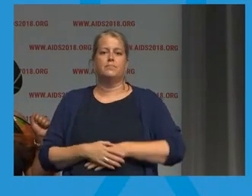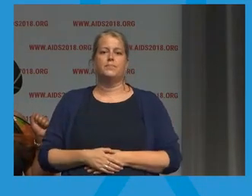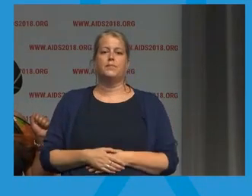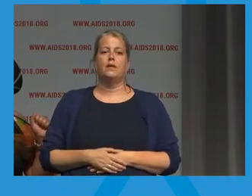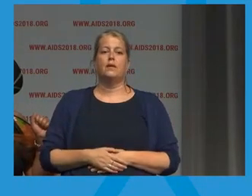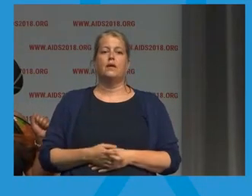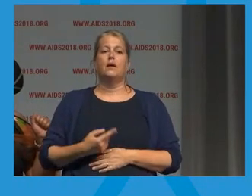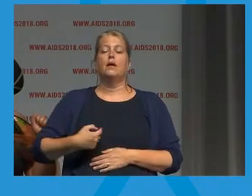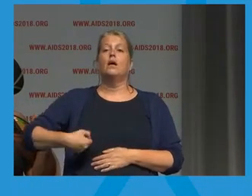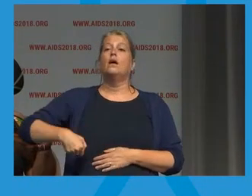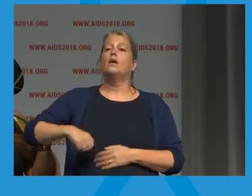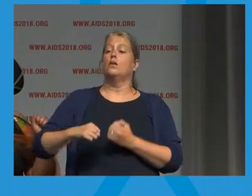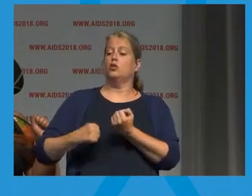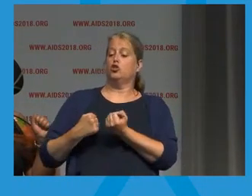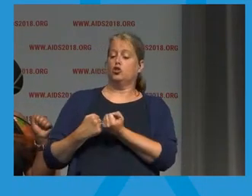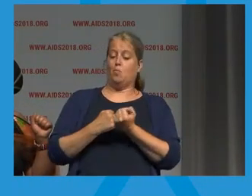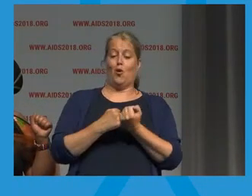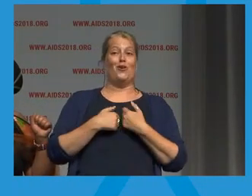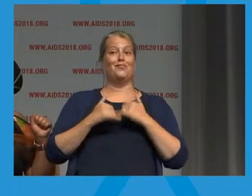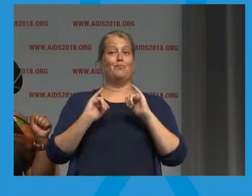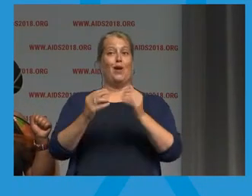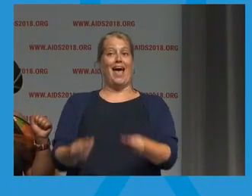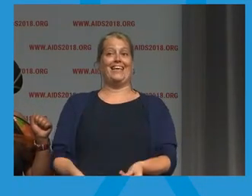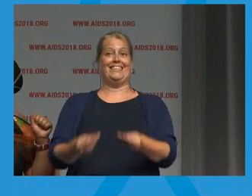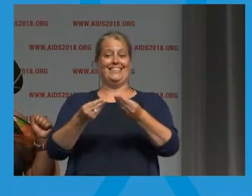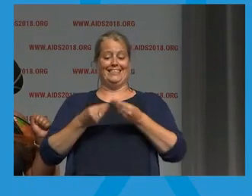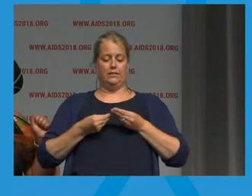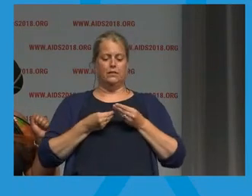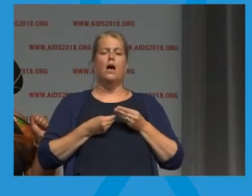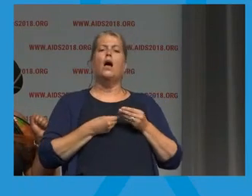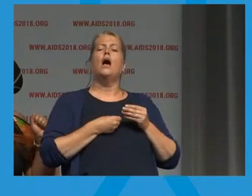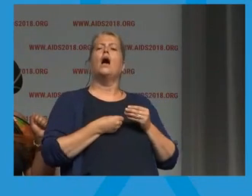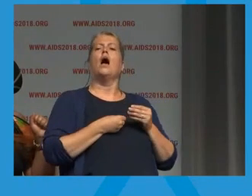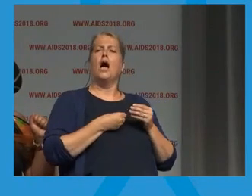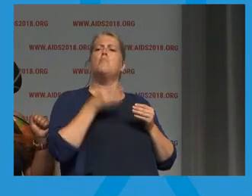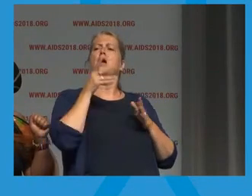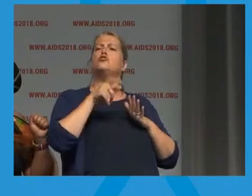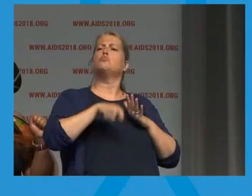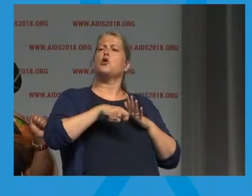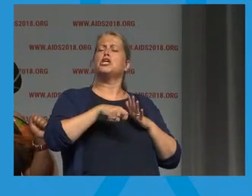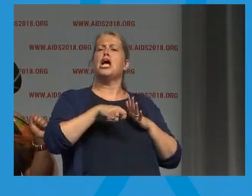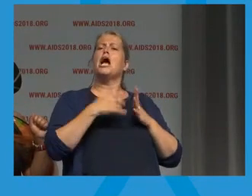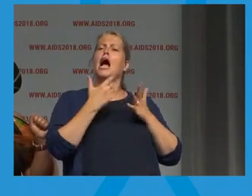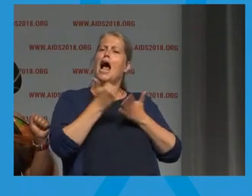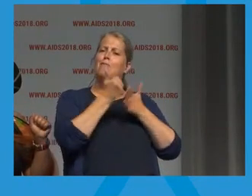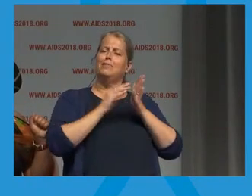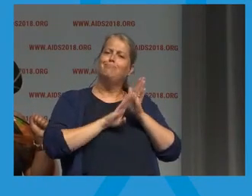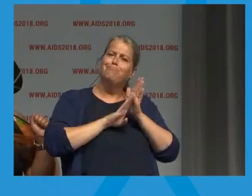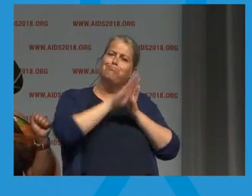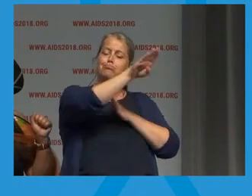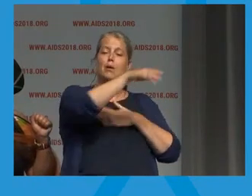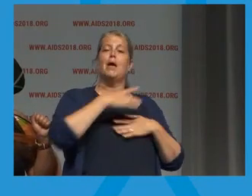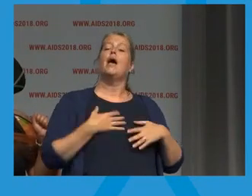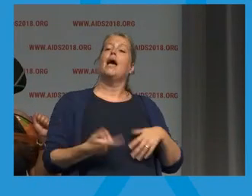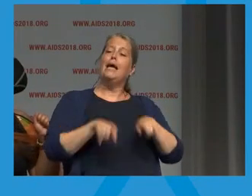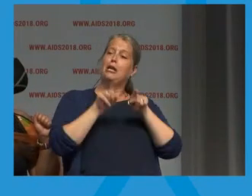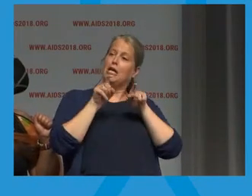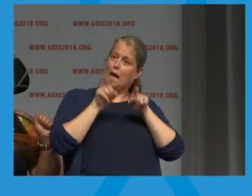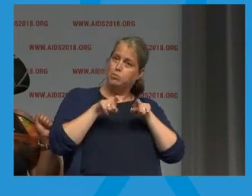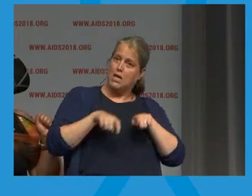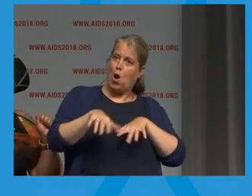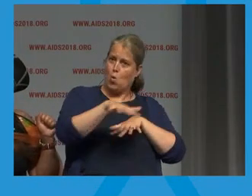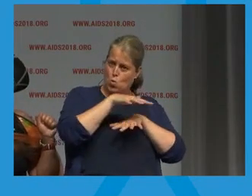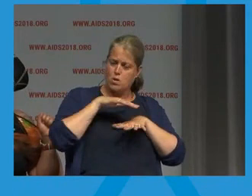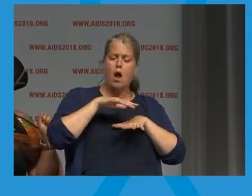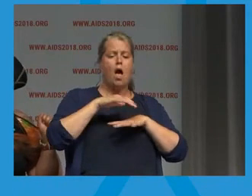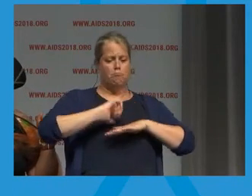The support from this prize will help Mothers Project thrive. We have set up in Cape Town and are starting to build